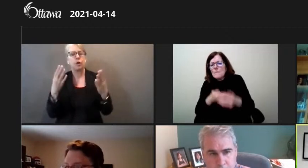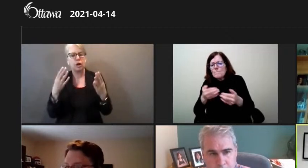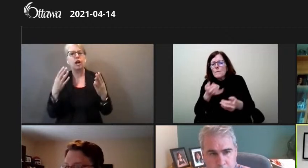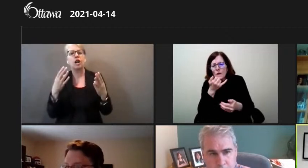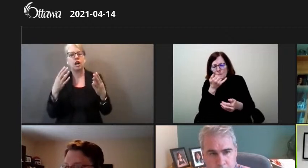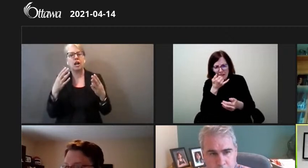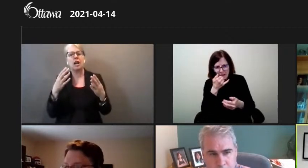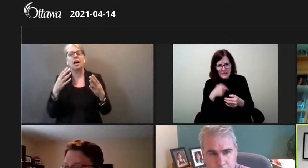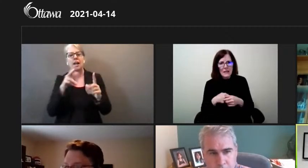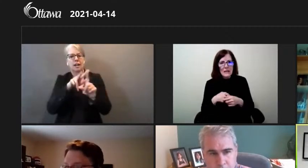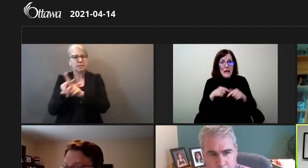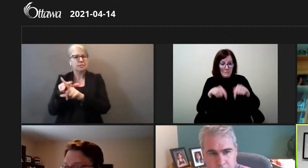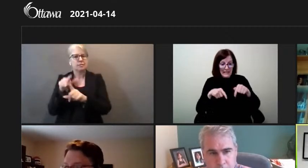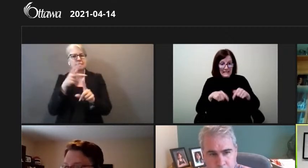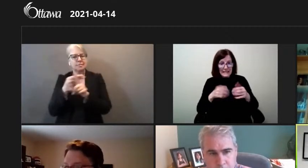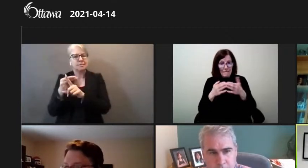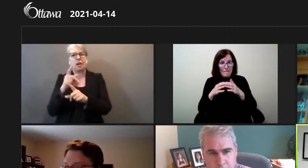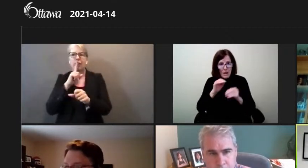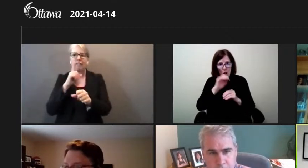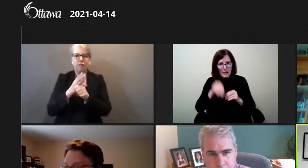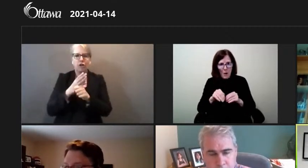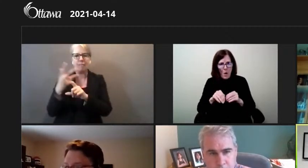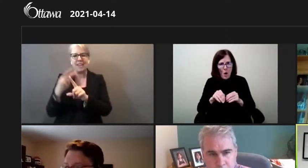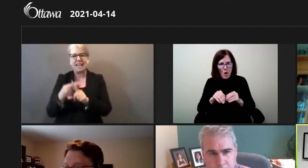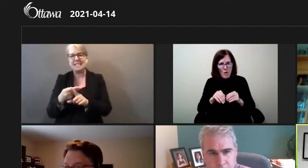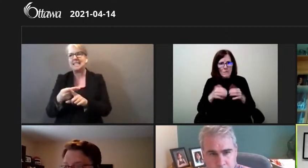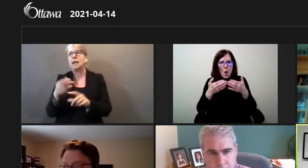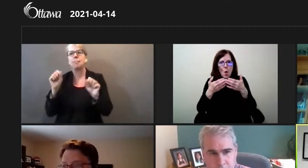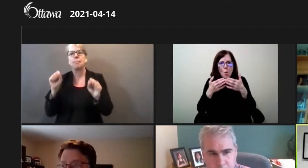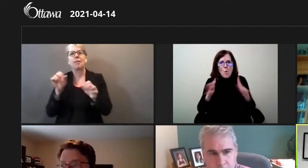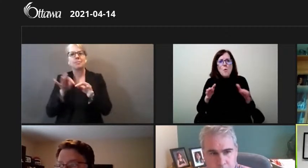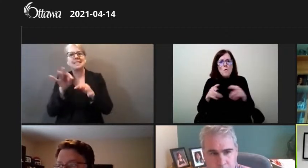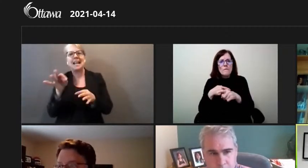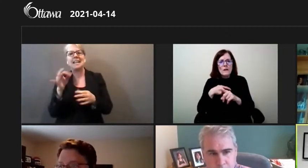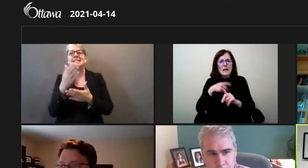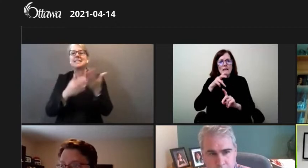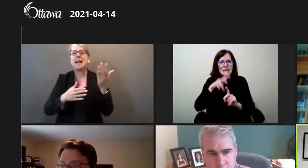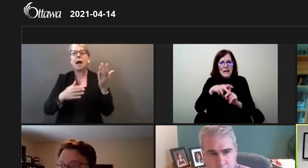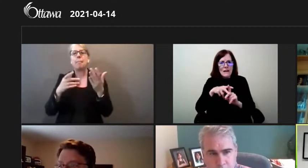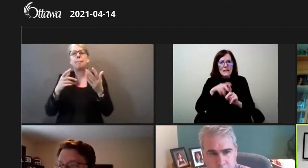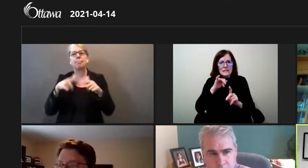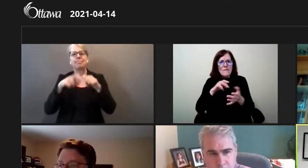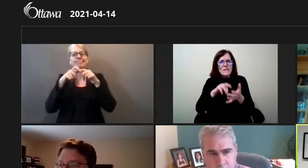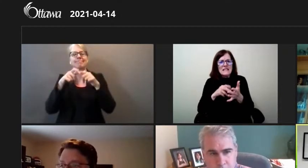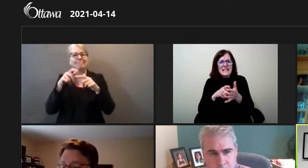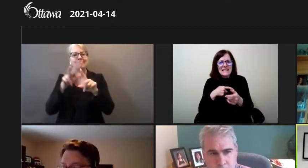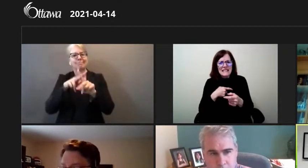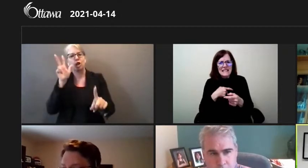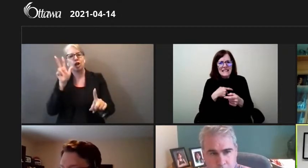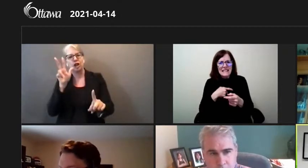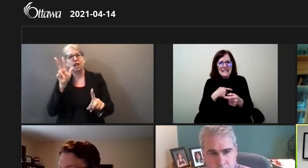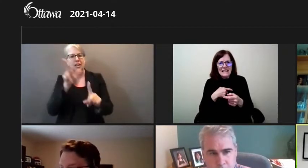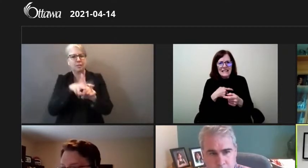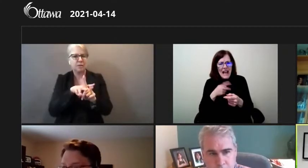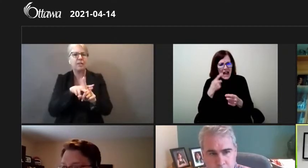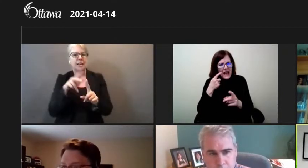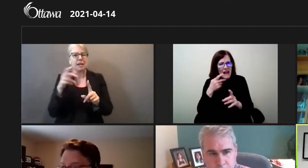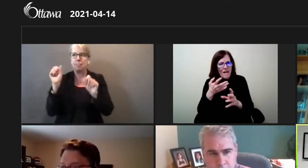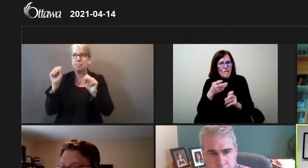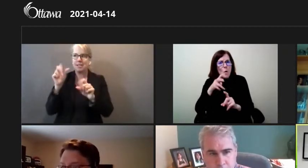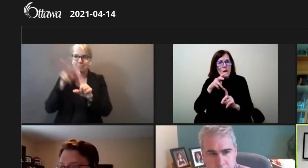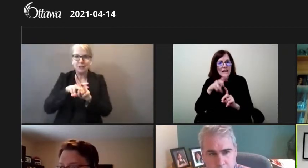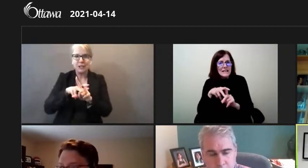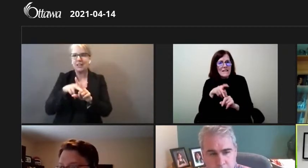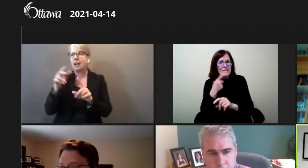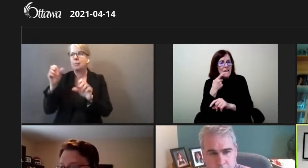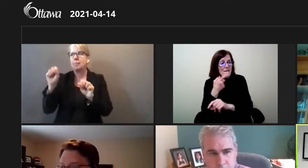confirmed vaccine. But in this delay, there may be some of those bookings because they were confirmed vaccines now that we may not get them. So the team,